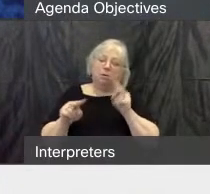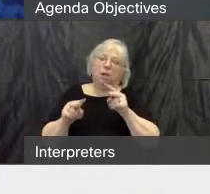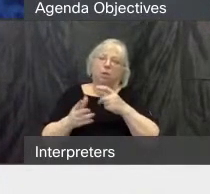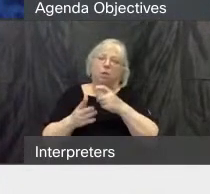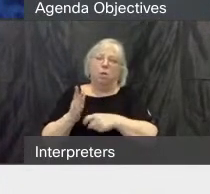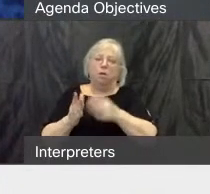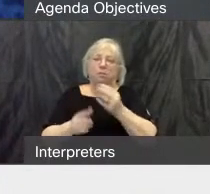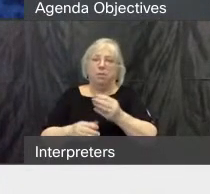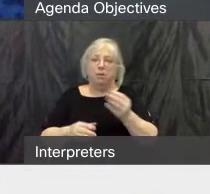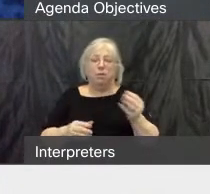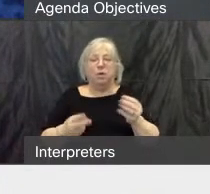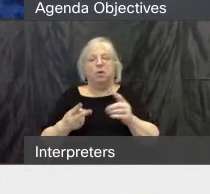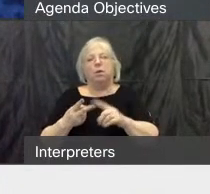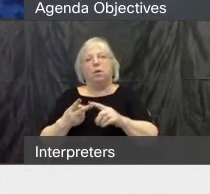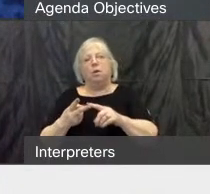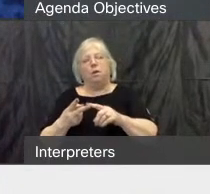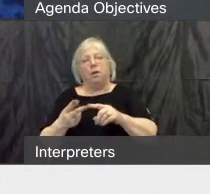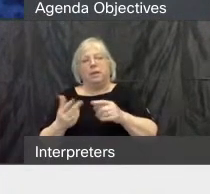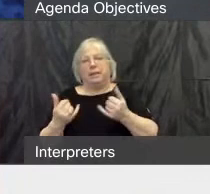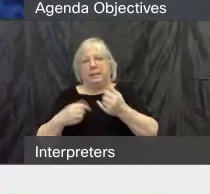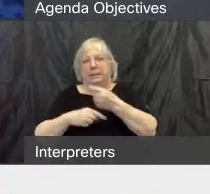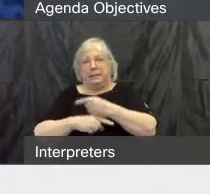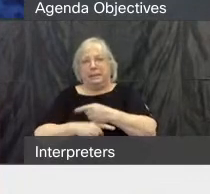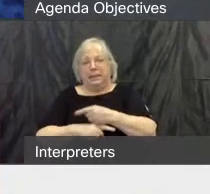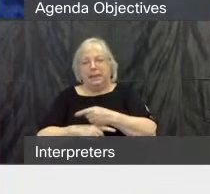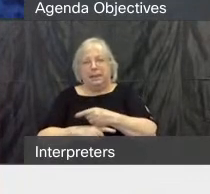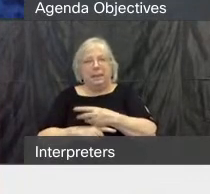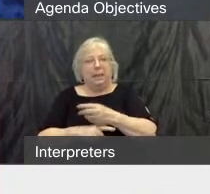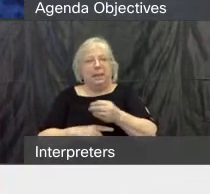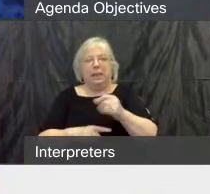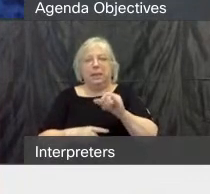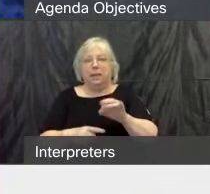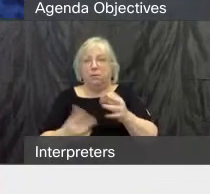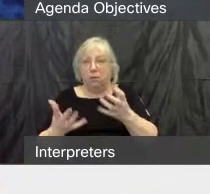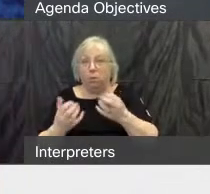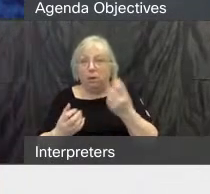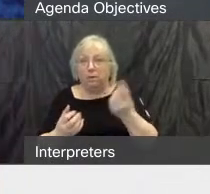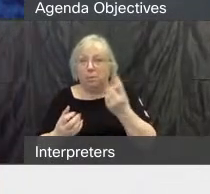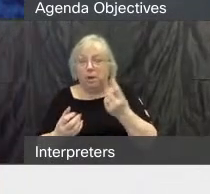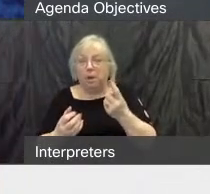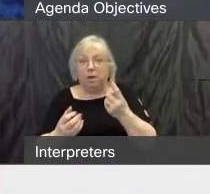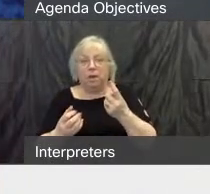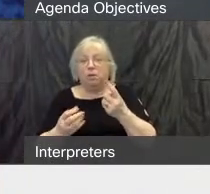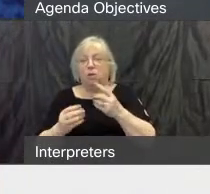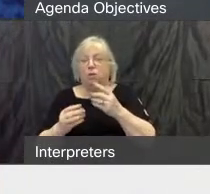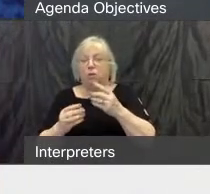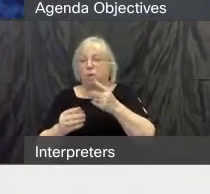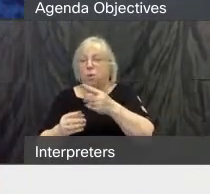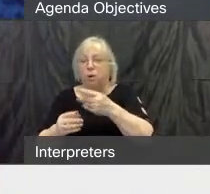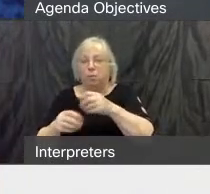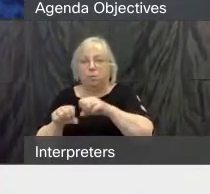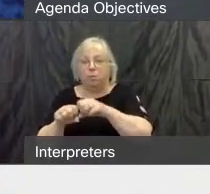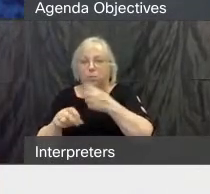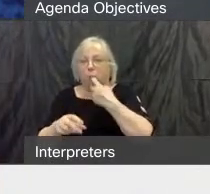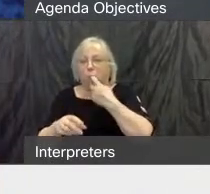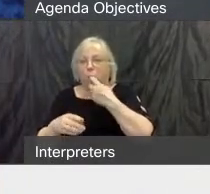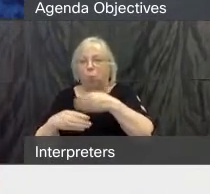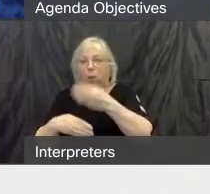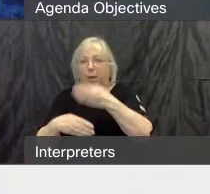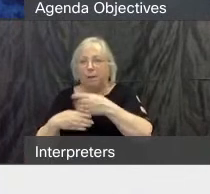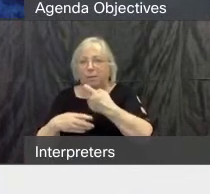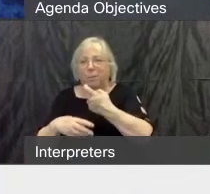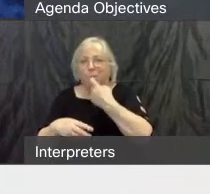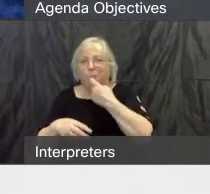of material the way it is today, and if you want somebody to fix their broken windows, or you want them to